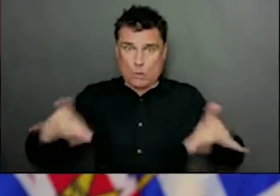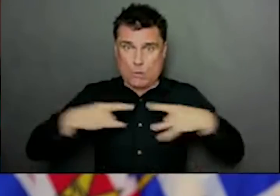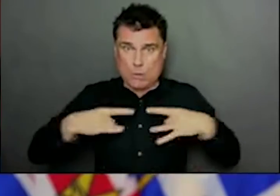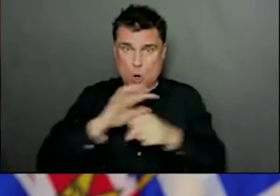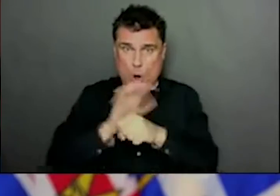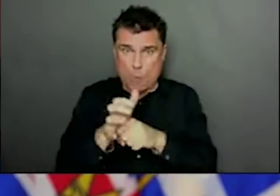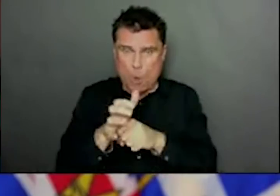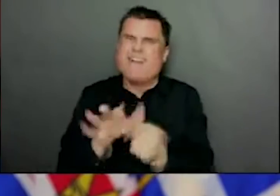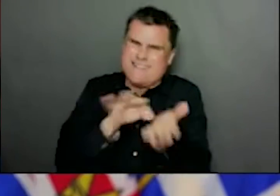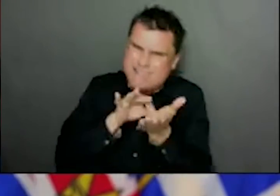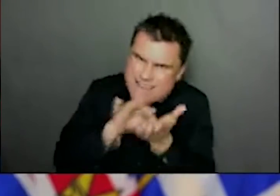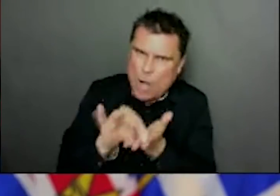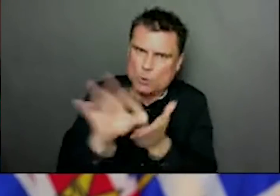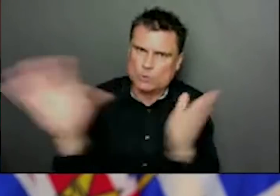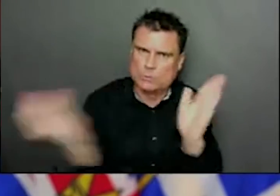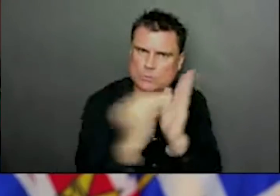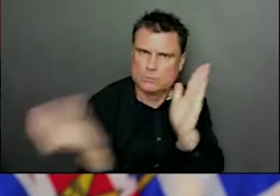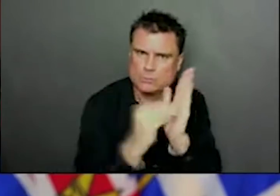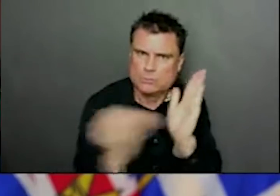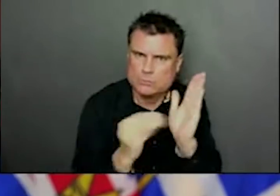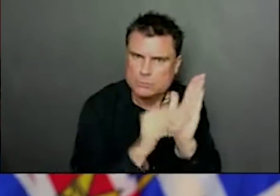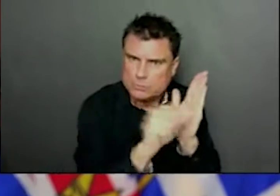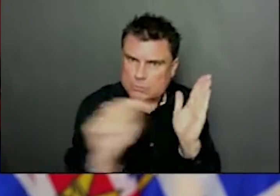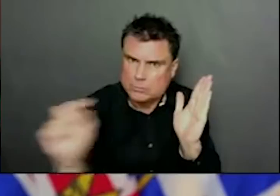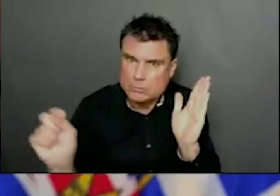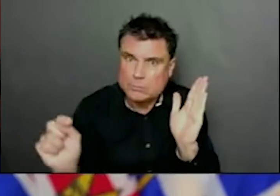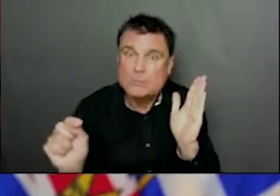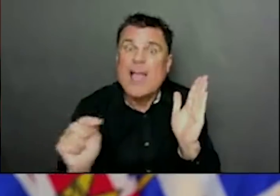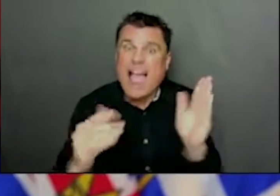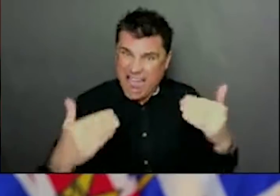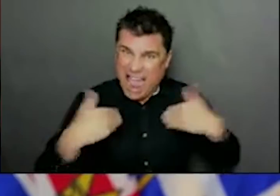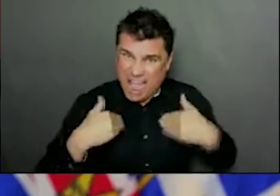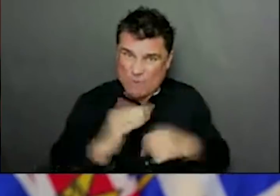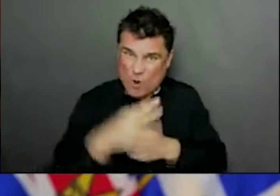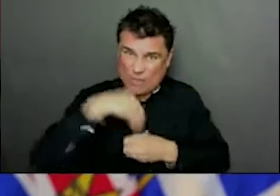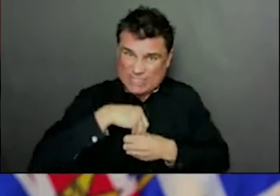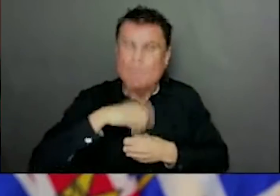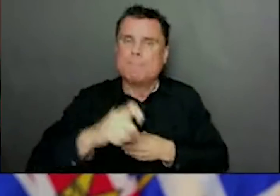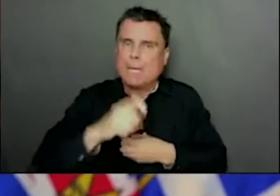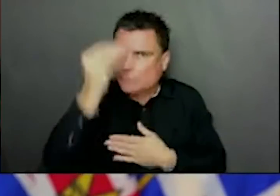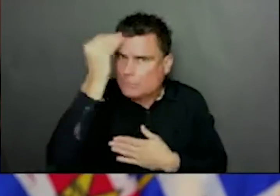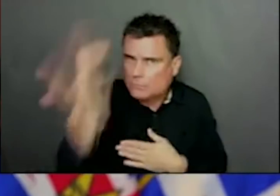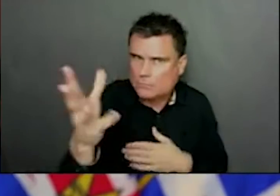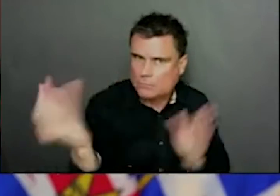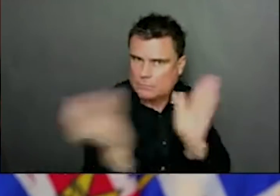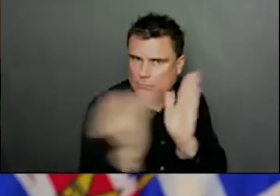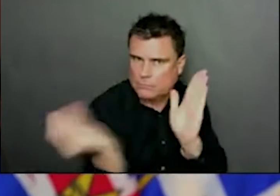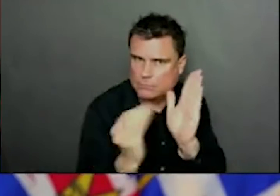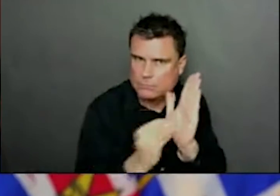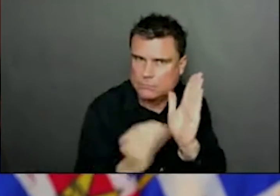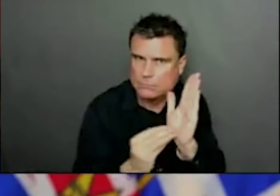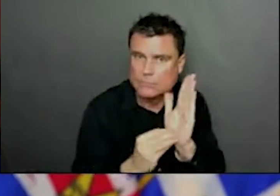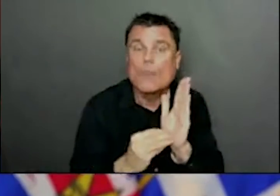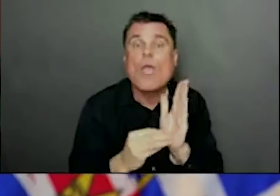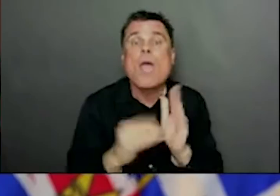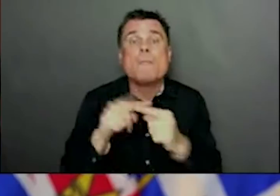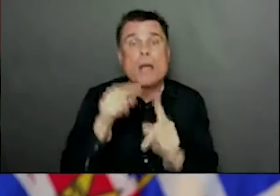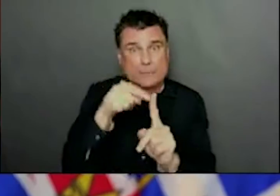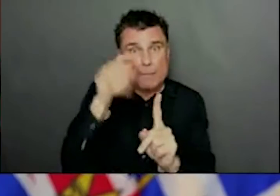possible, and contact tracing and follow-up, and particularly to identify new clusters and outbreaks, continues as